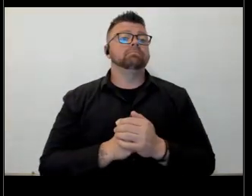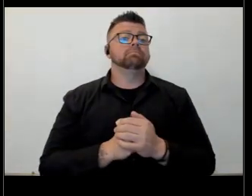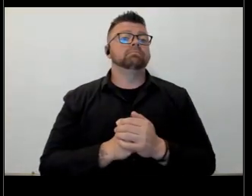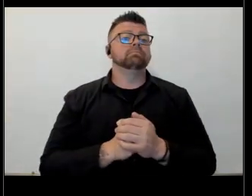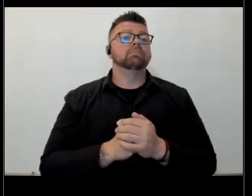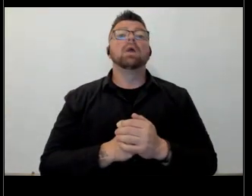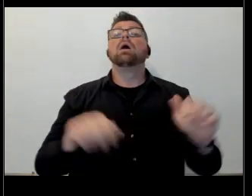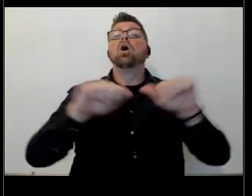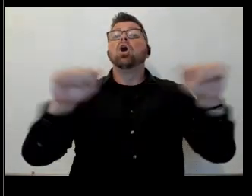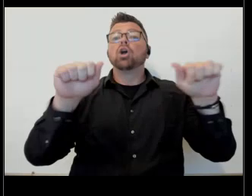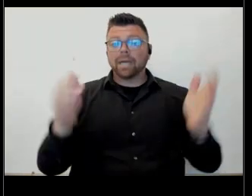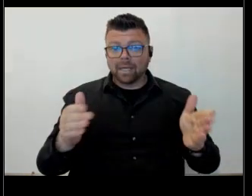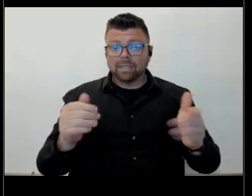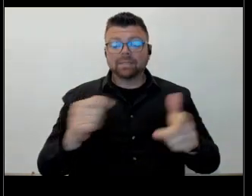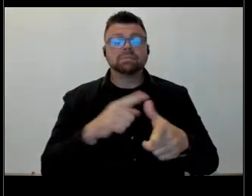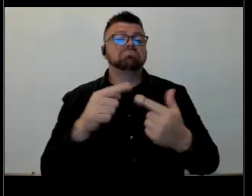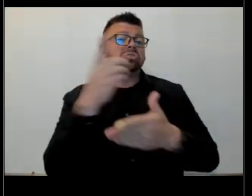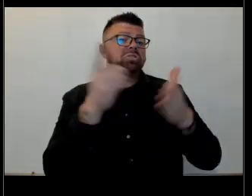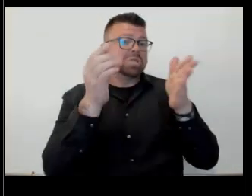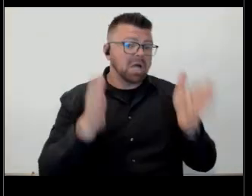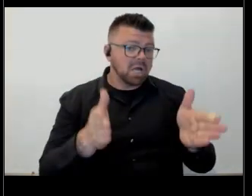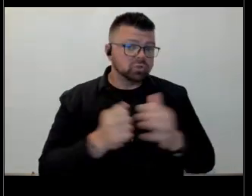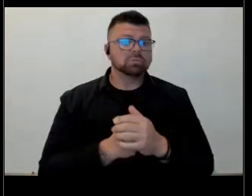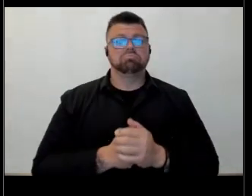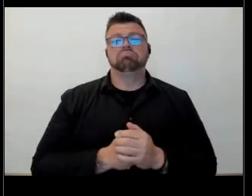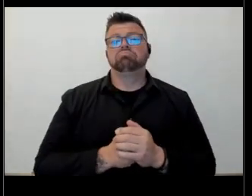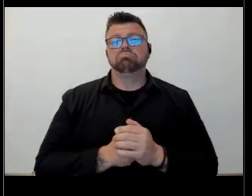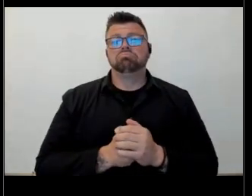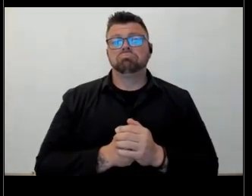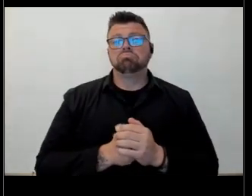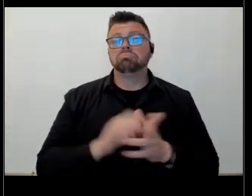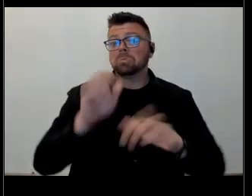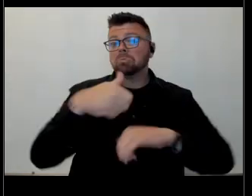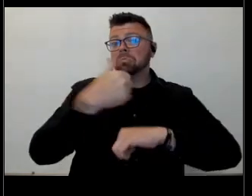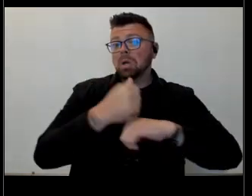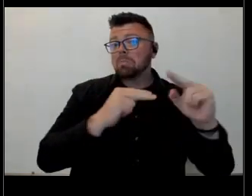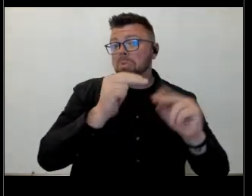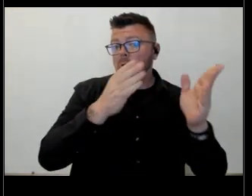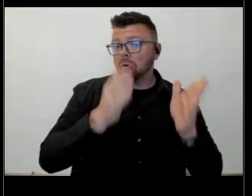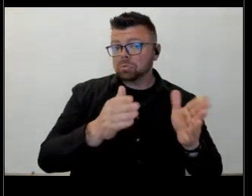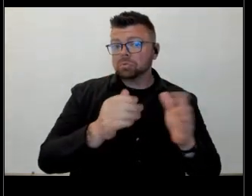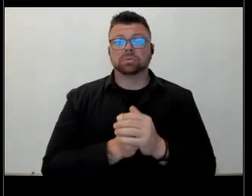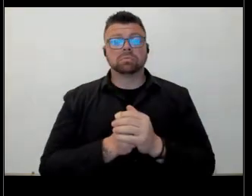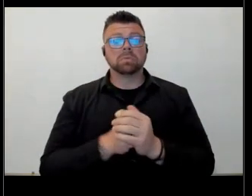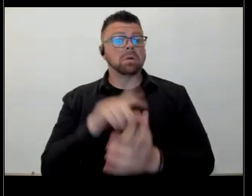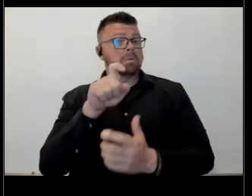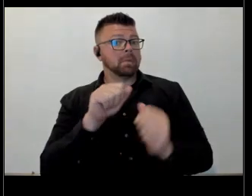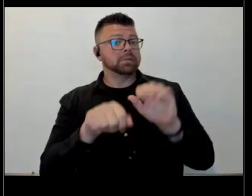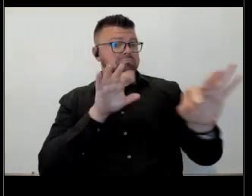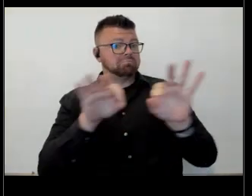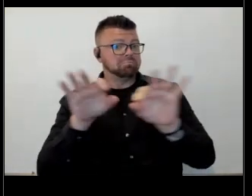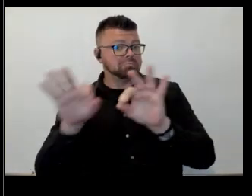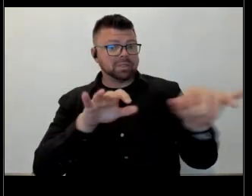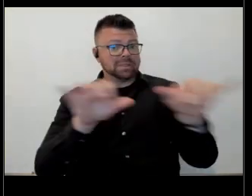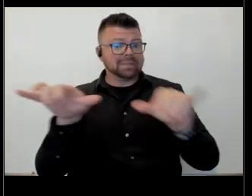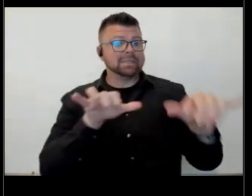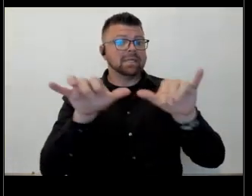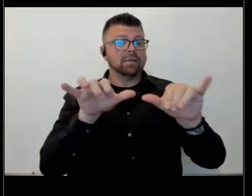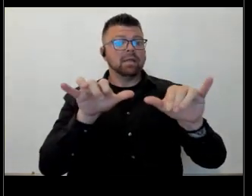So architects, designers, and builders must choose a